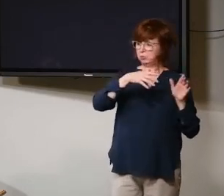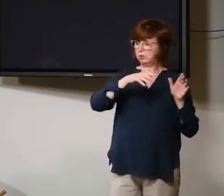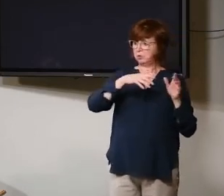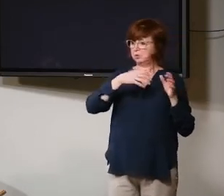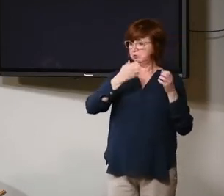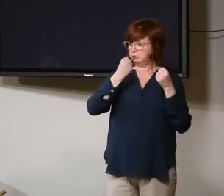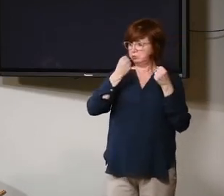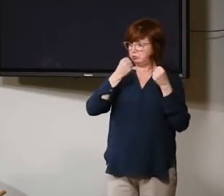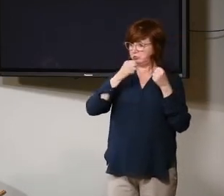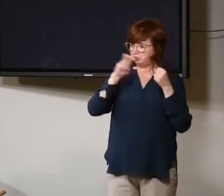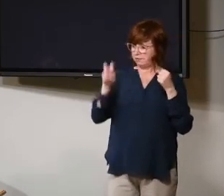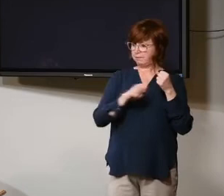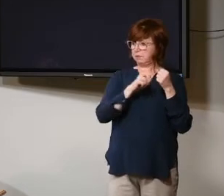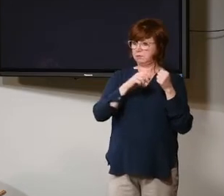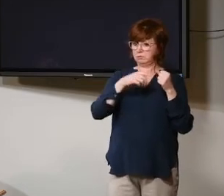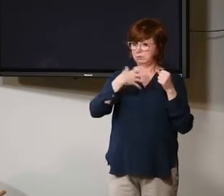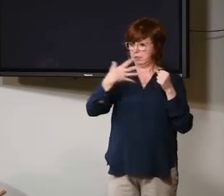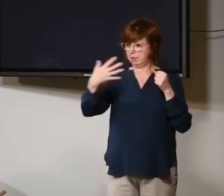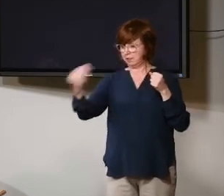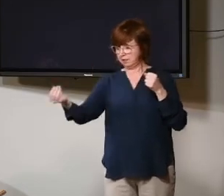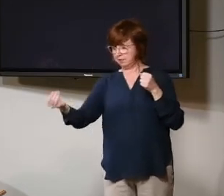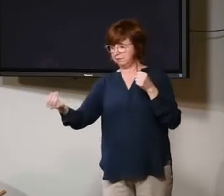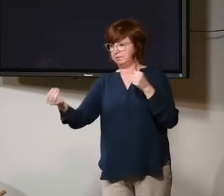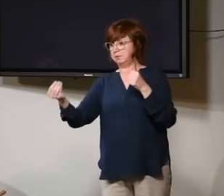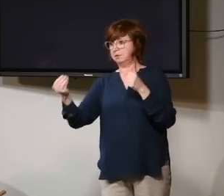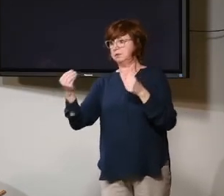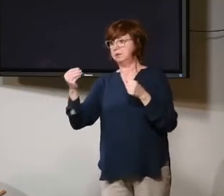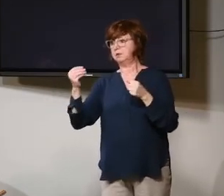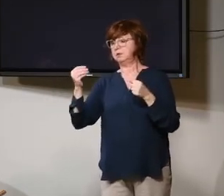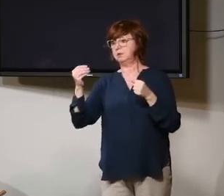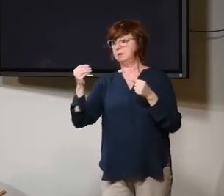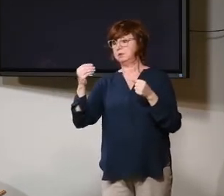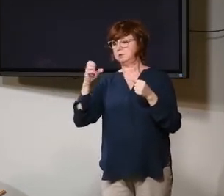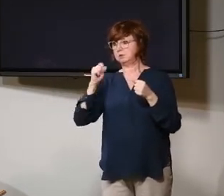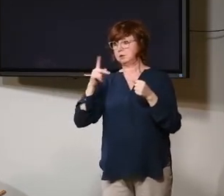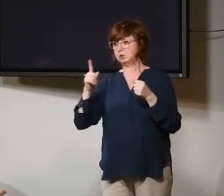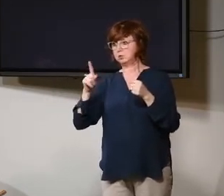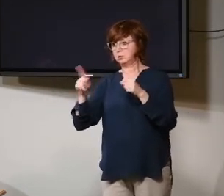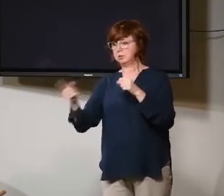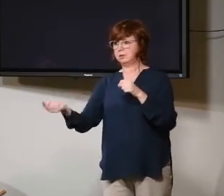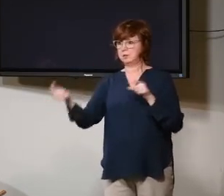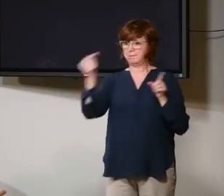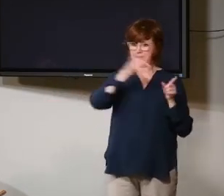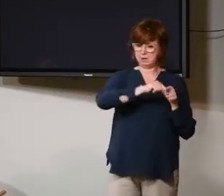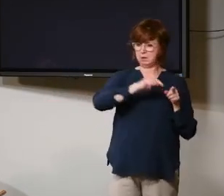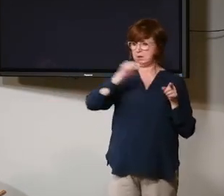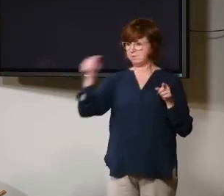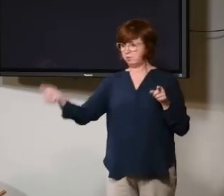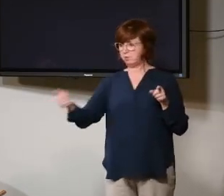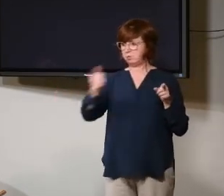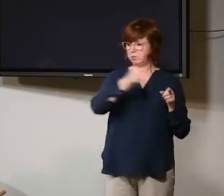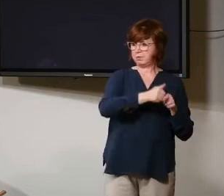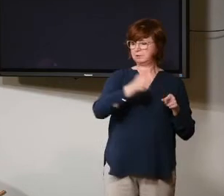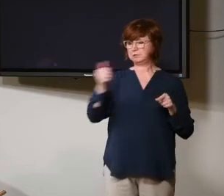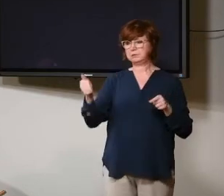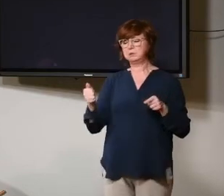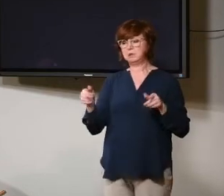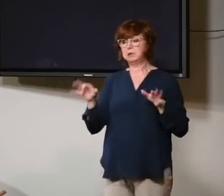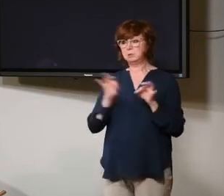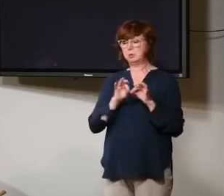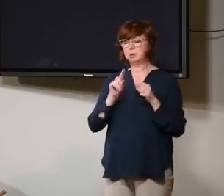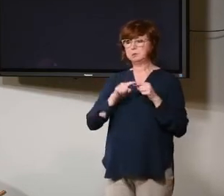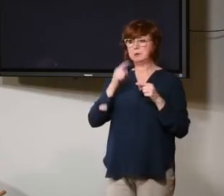cycle as long as the risk outside of Saskatchewan is higher than the risk inside Saskatchewan. So I think that is important for us to reconsider our